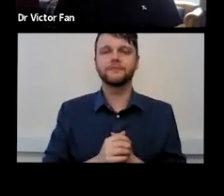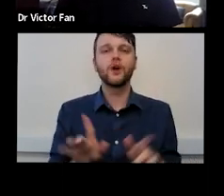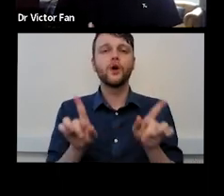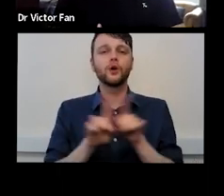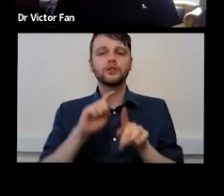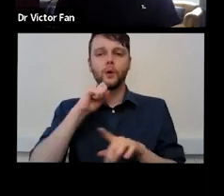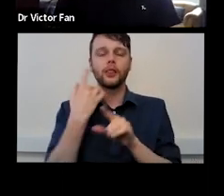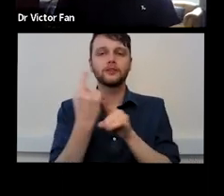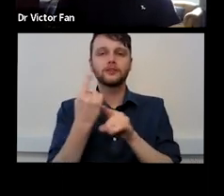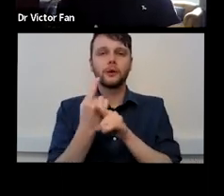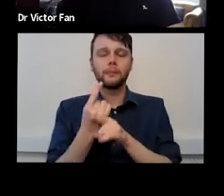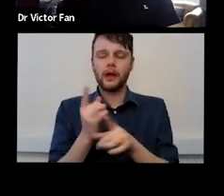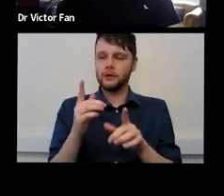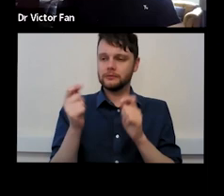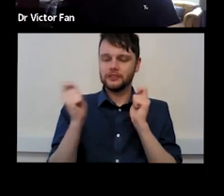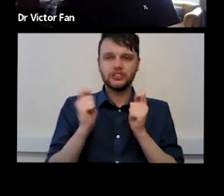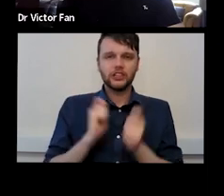about what kinds of changes